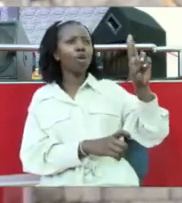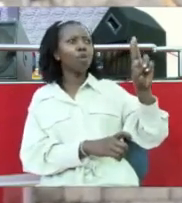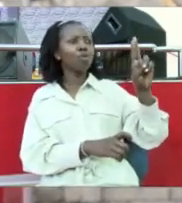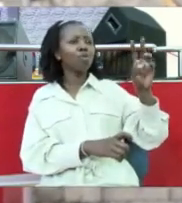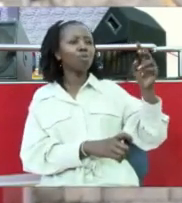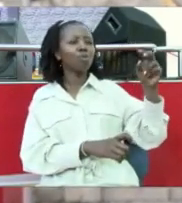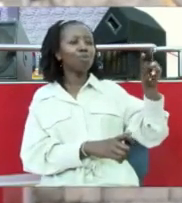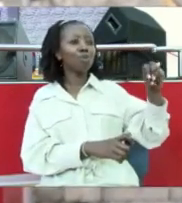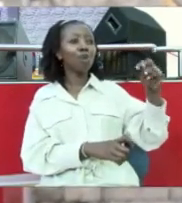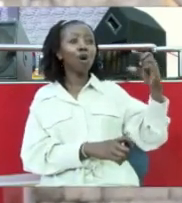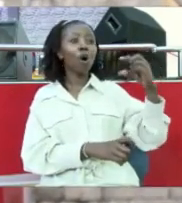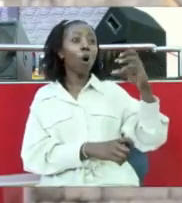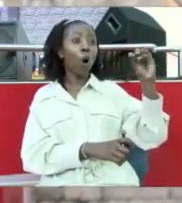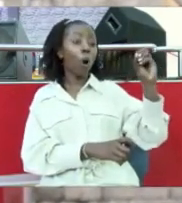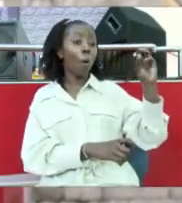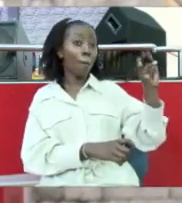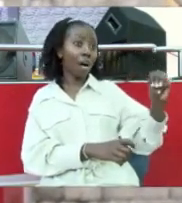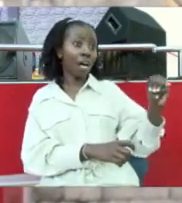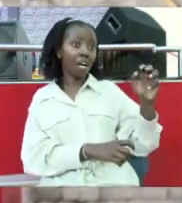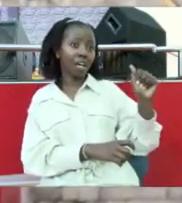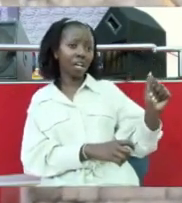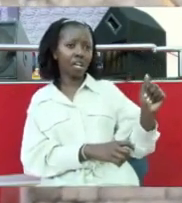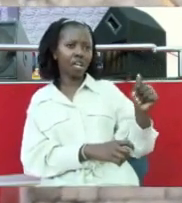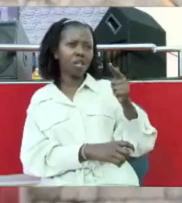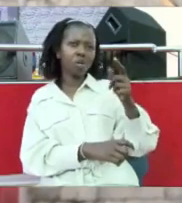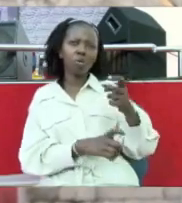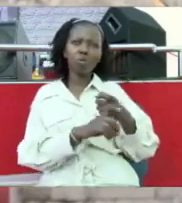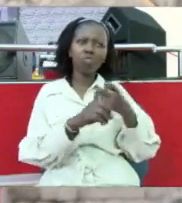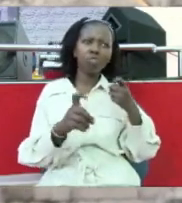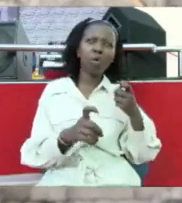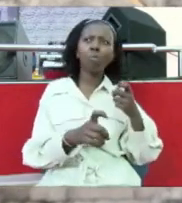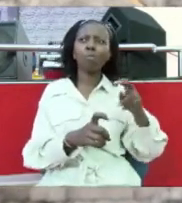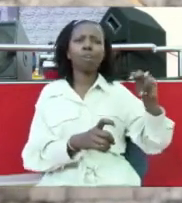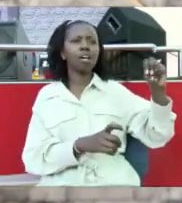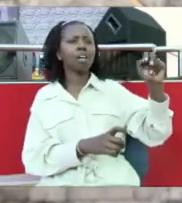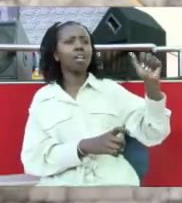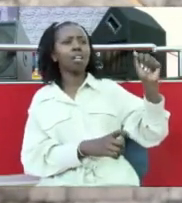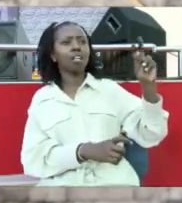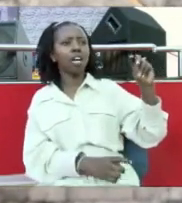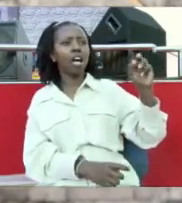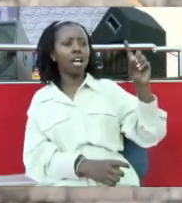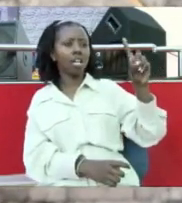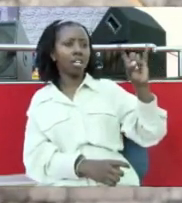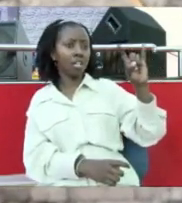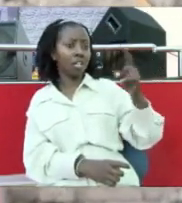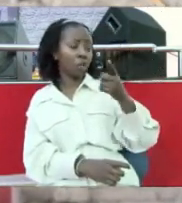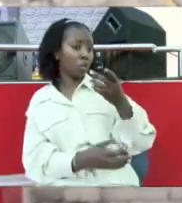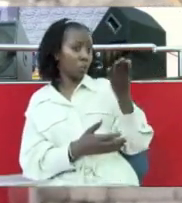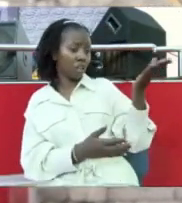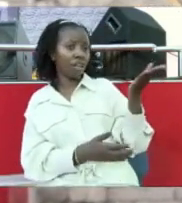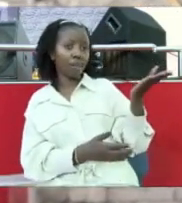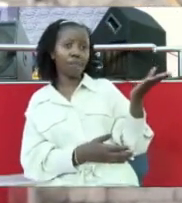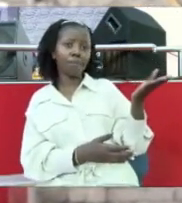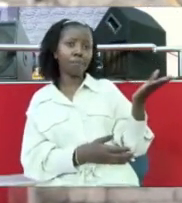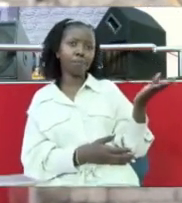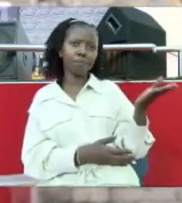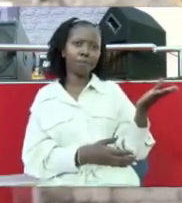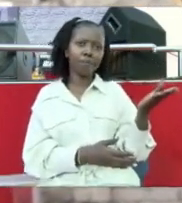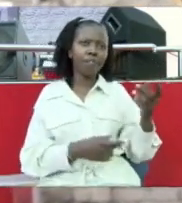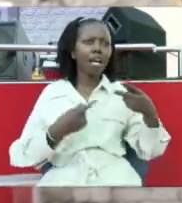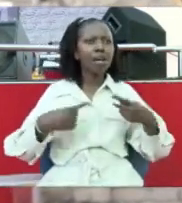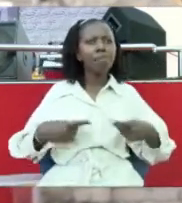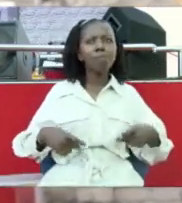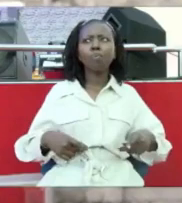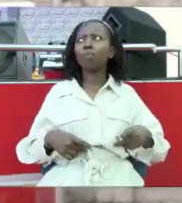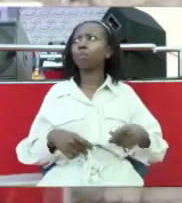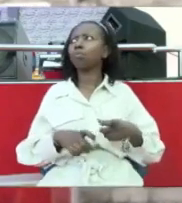from Webuye? Unatoka Webuye? Are you from Nandi Hills? Unatoka pale milima ya Nandi? Are you there? Uko pale. Even people from